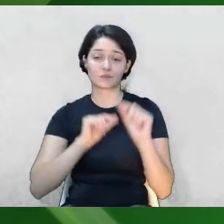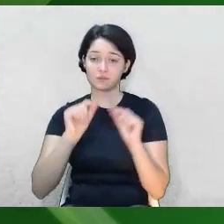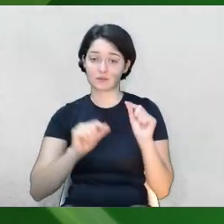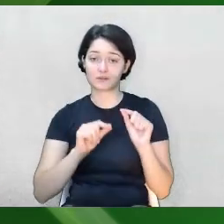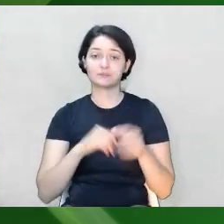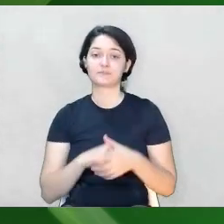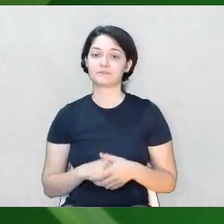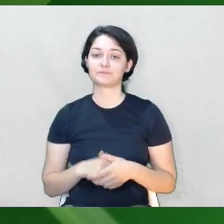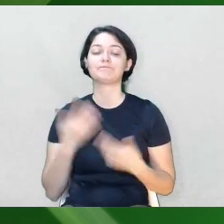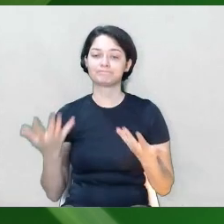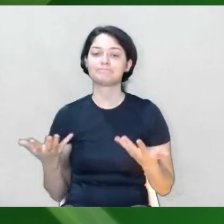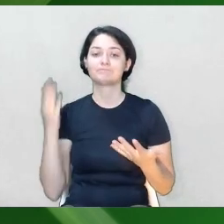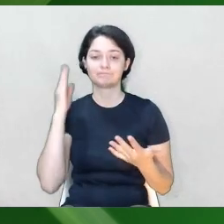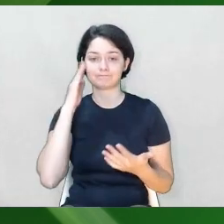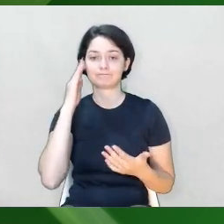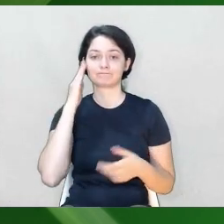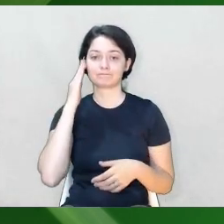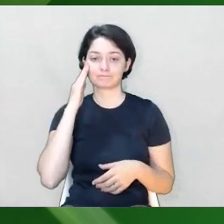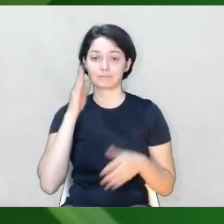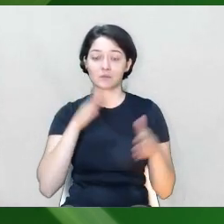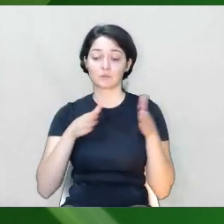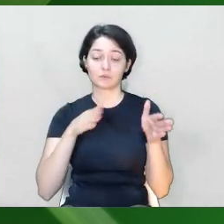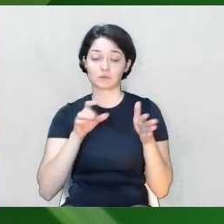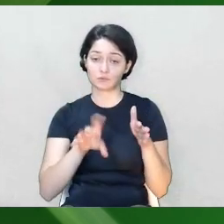what the post-mortem was. And then